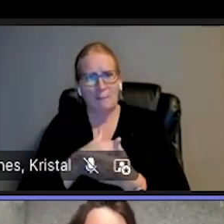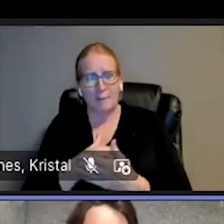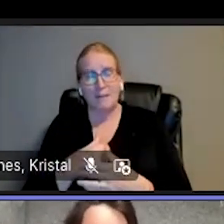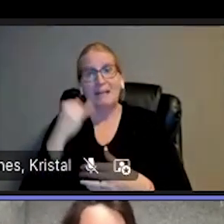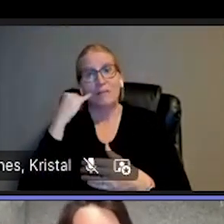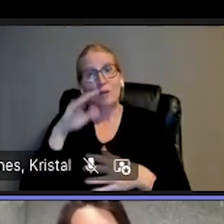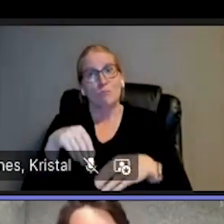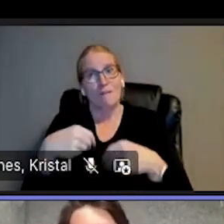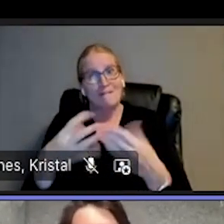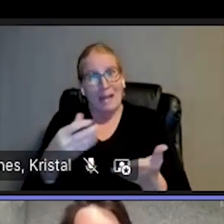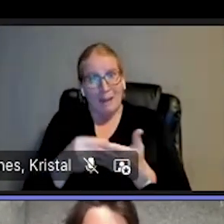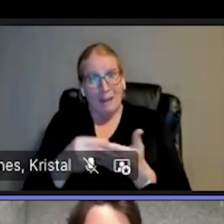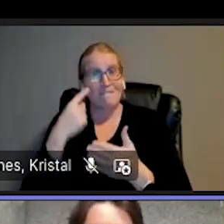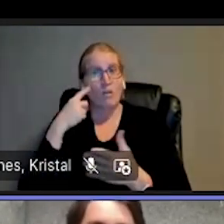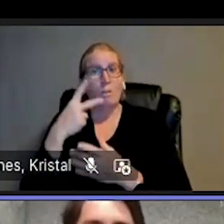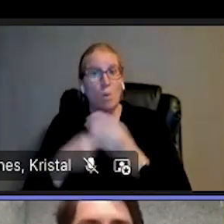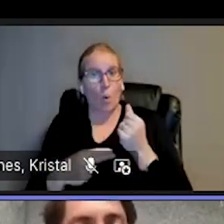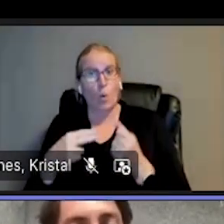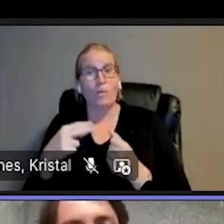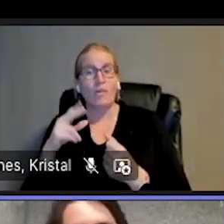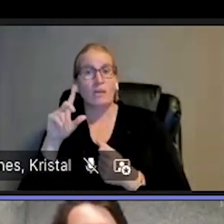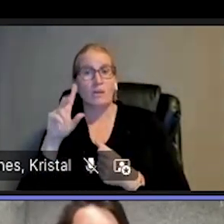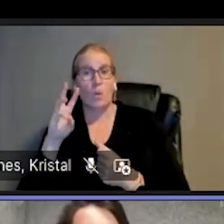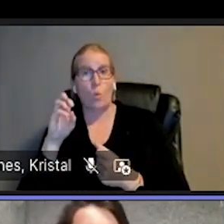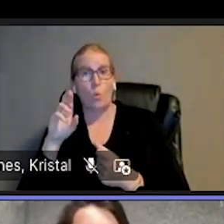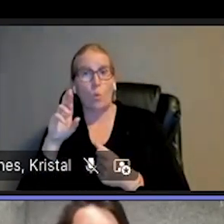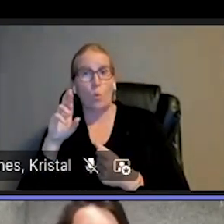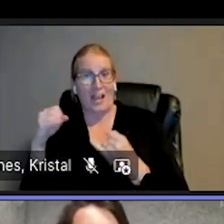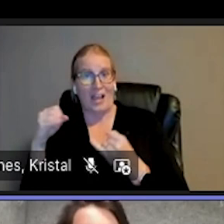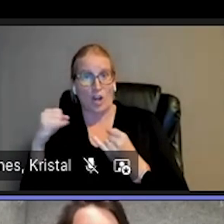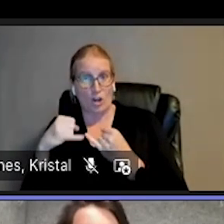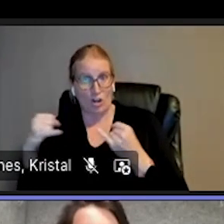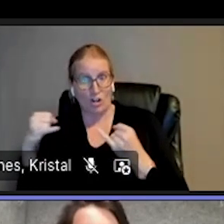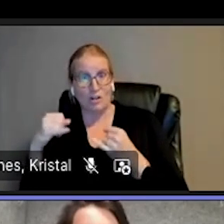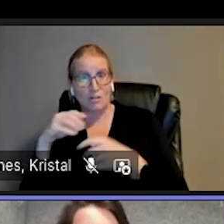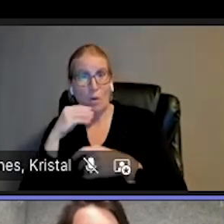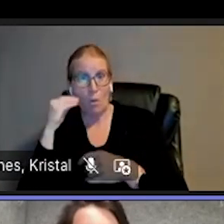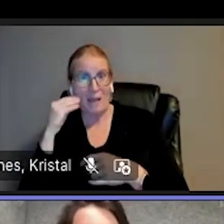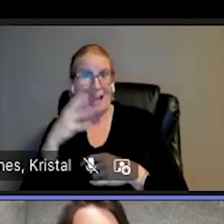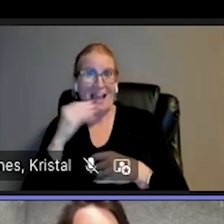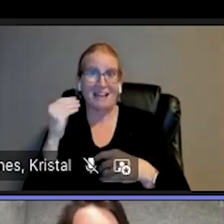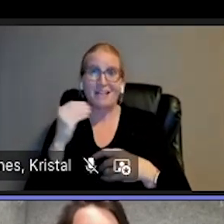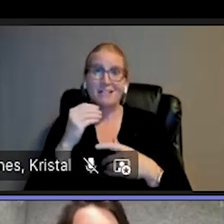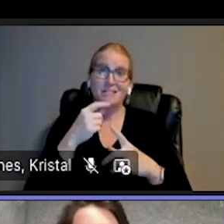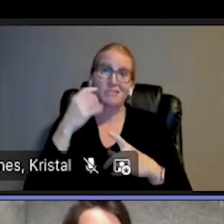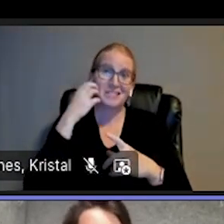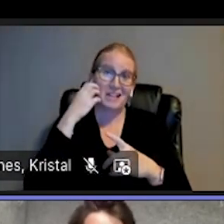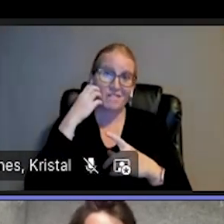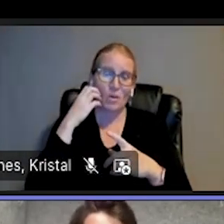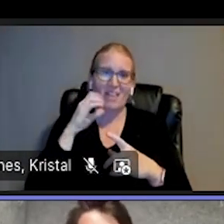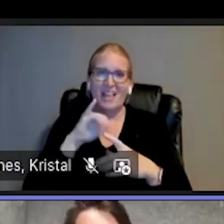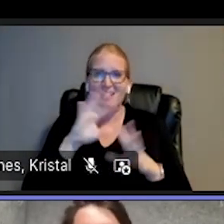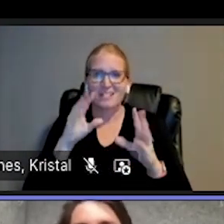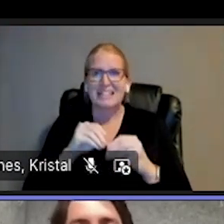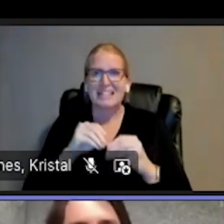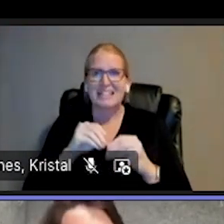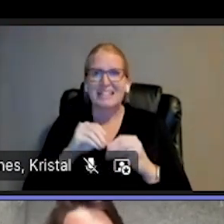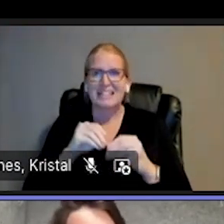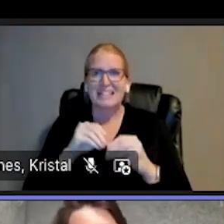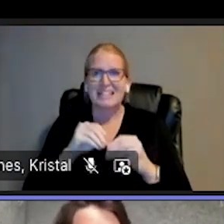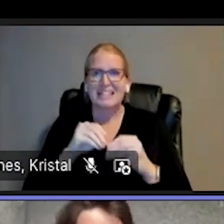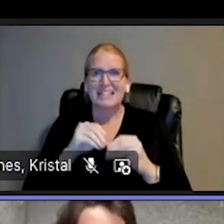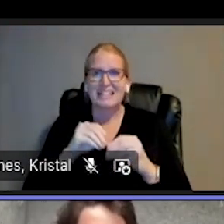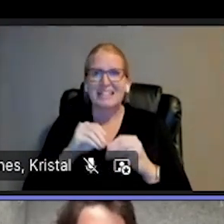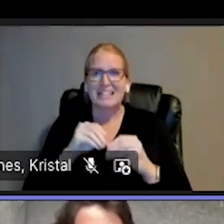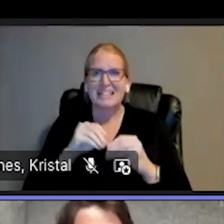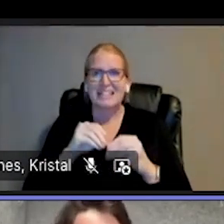and wireless, or both fixed and mobile, rather, that comes out to $67 a month. We also think that it is important